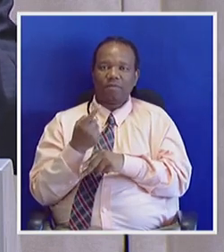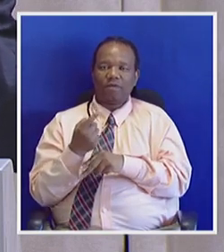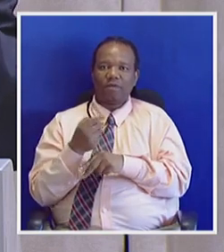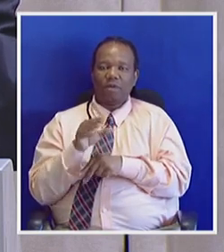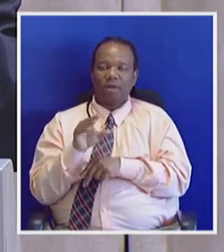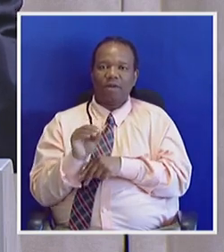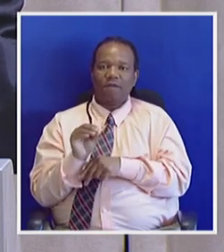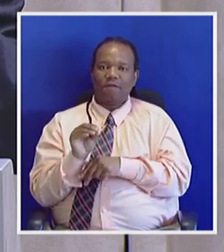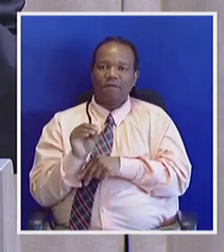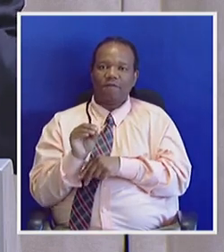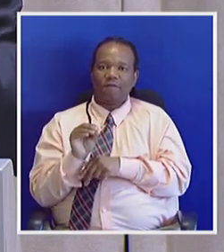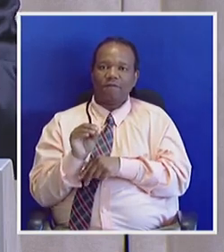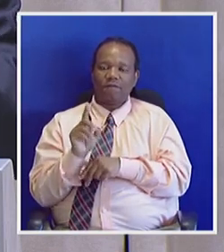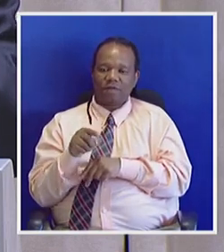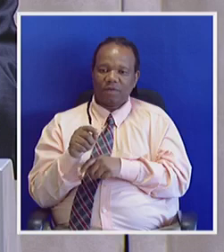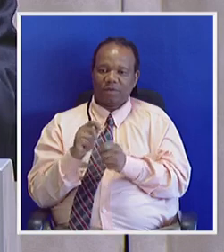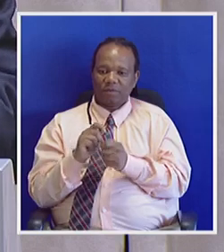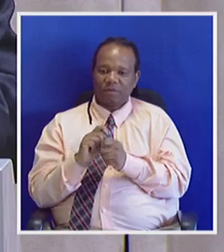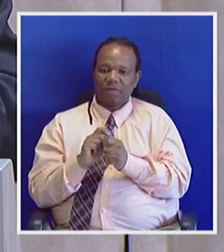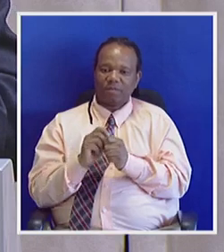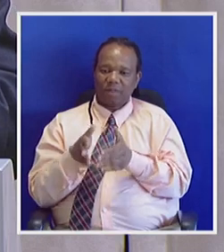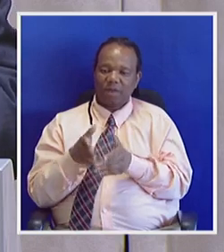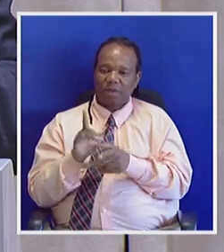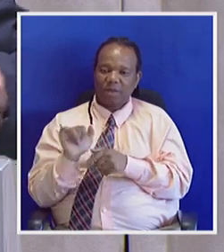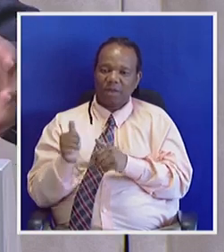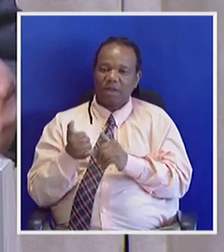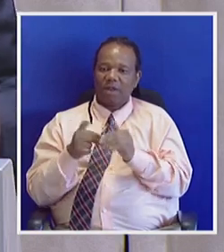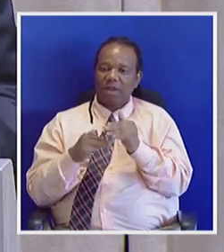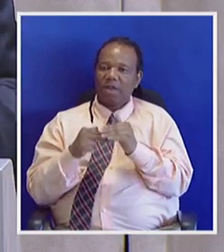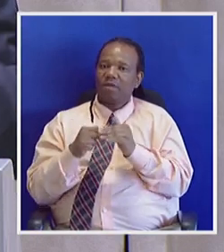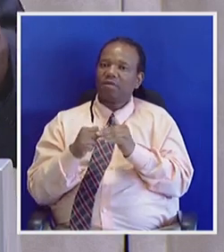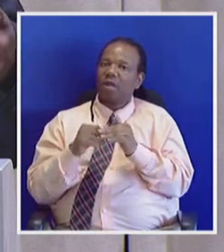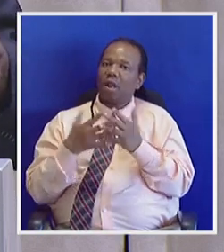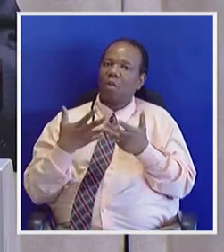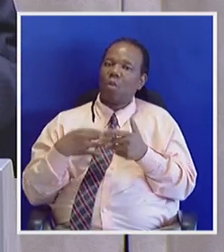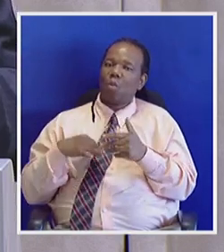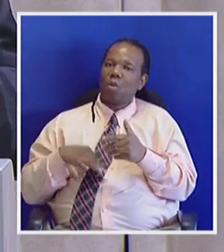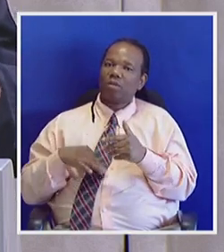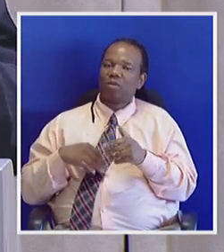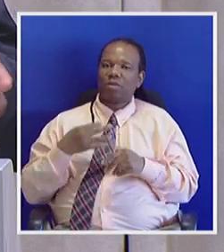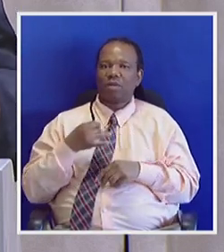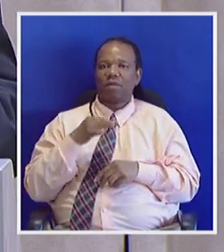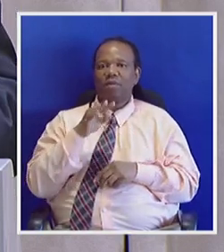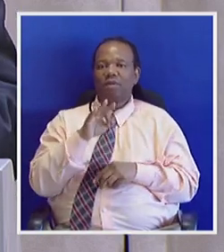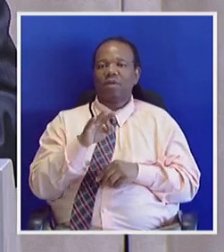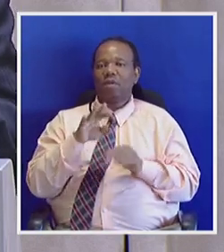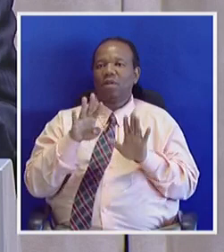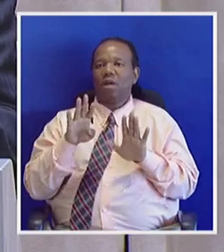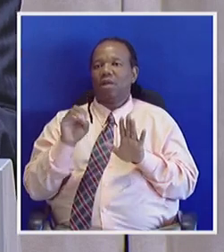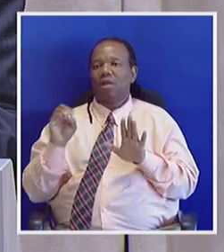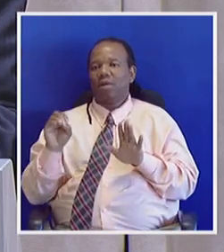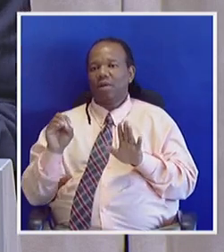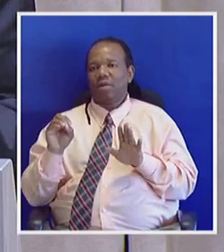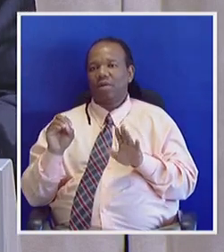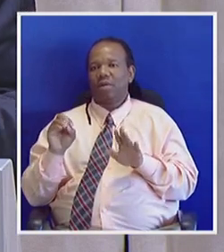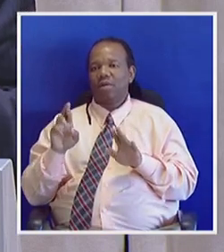have to start paying the national minimum wage. And the same would happen with farm workers, which is